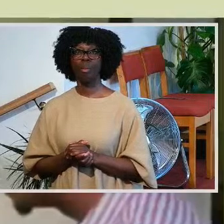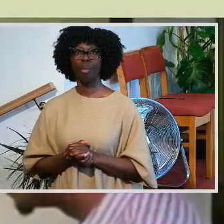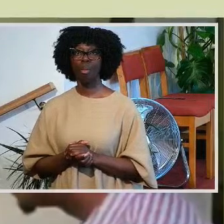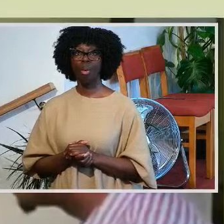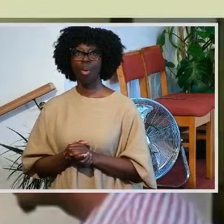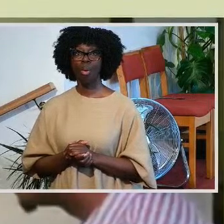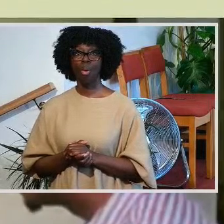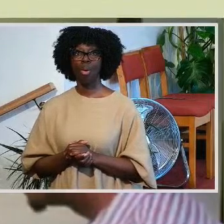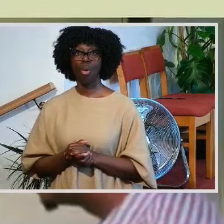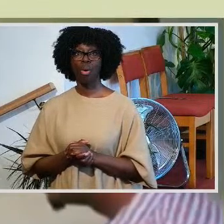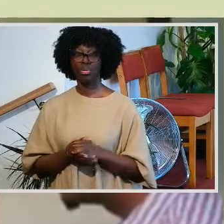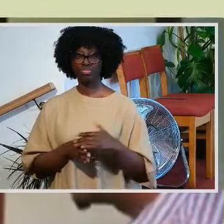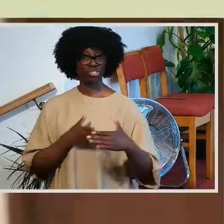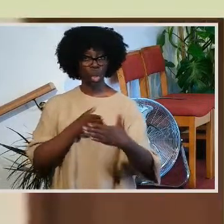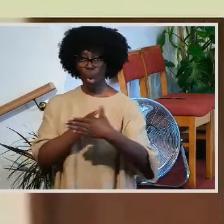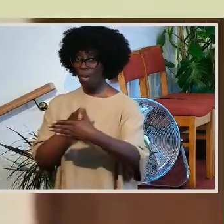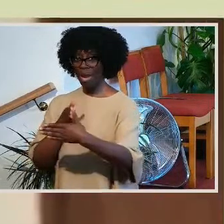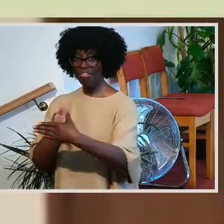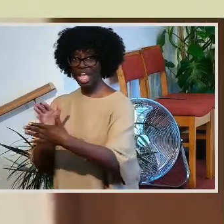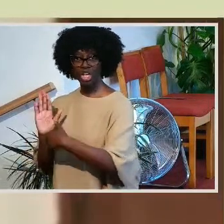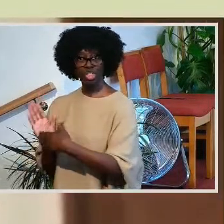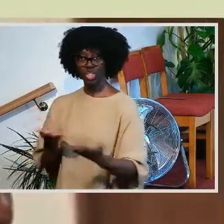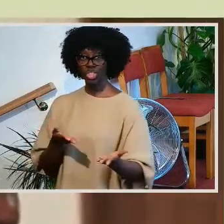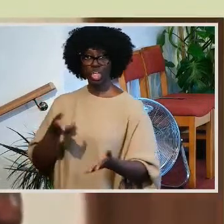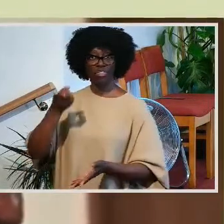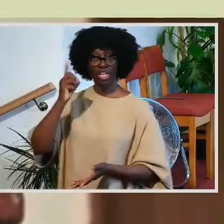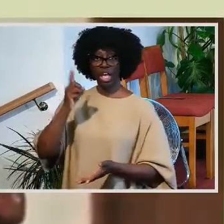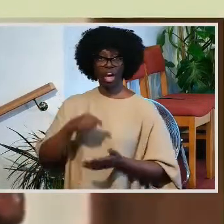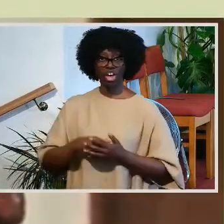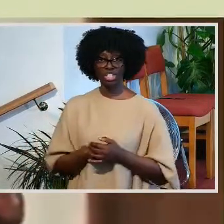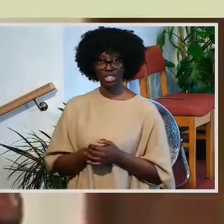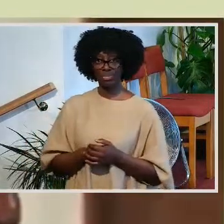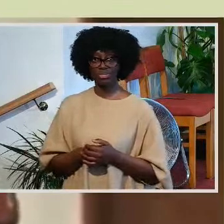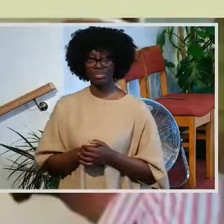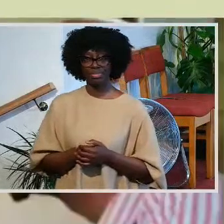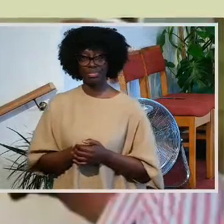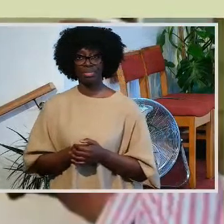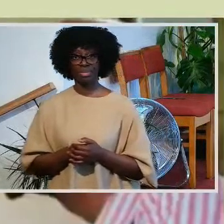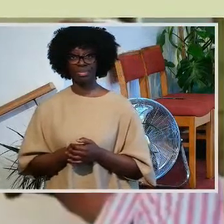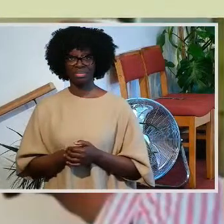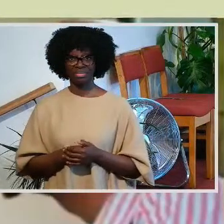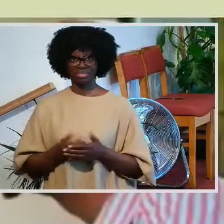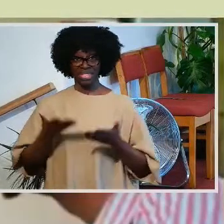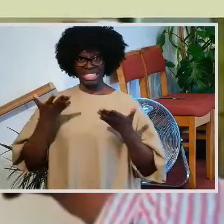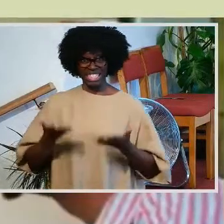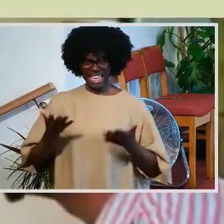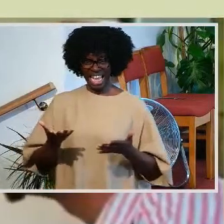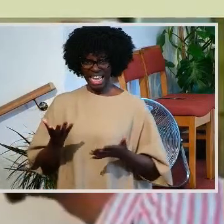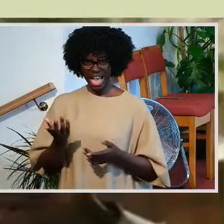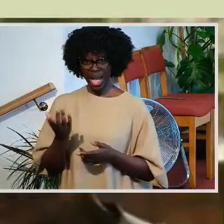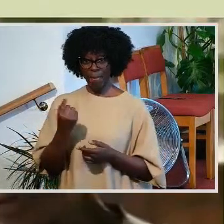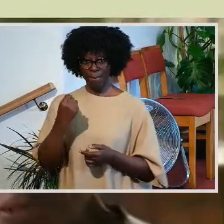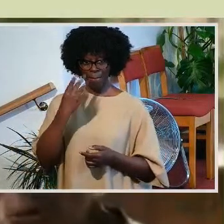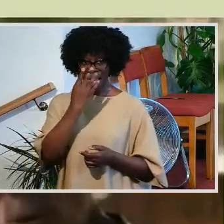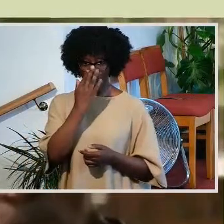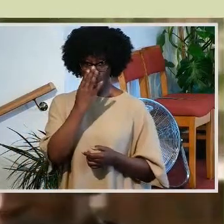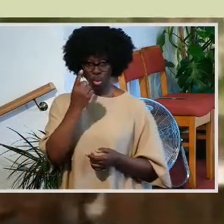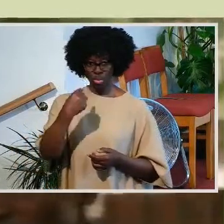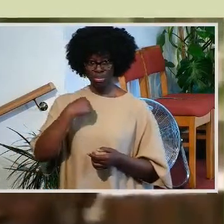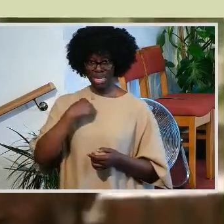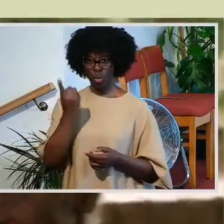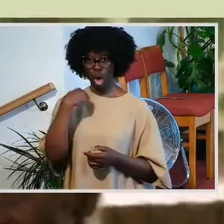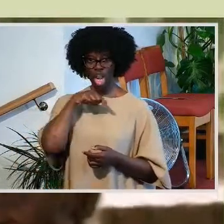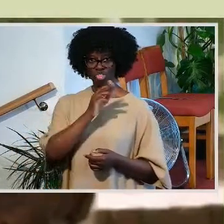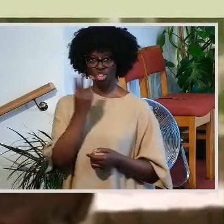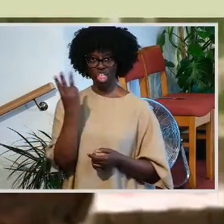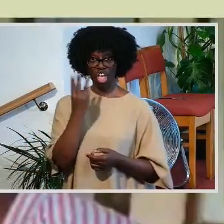no barrier in serving God. My name is Jato Mailose Sibanda. Today is my 113th birthday. I'm still